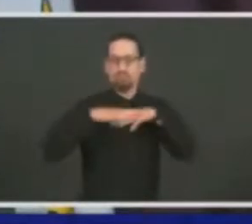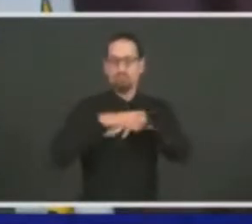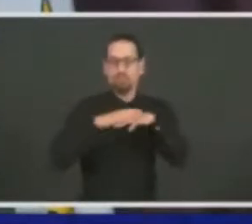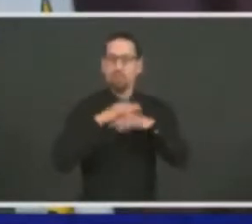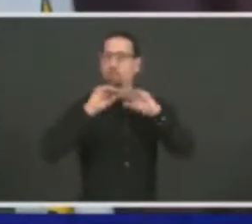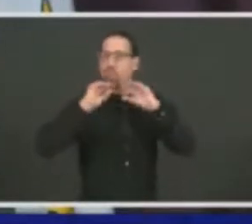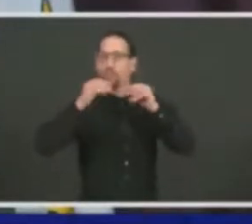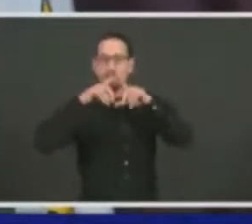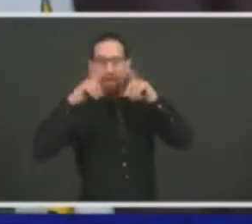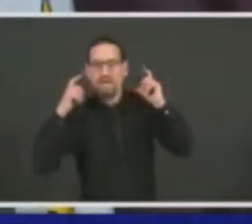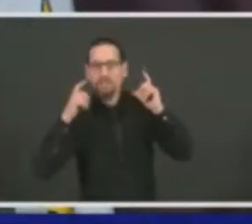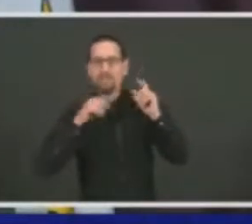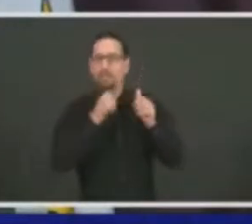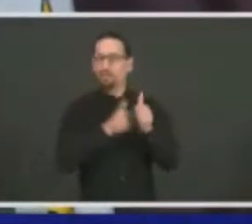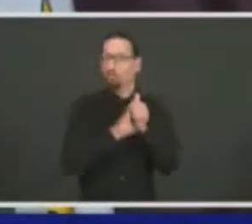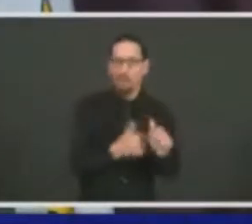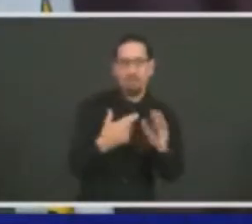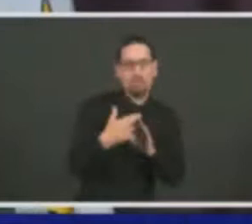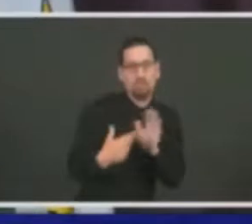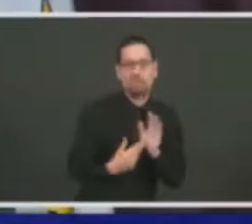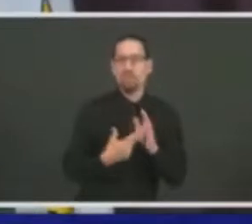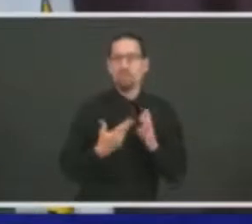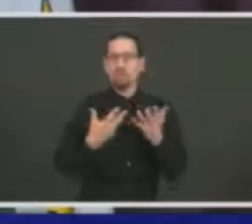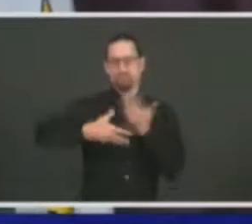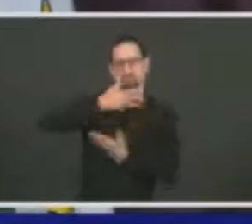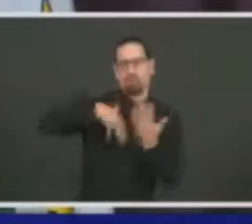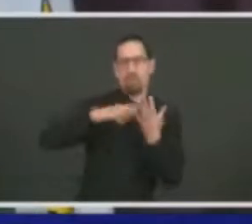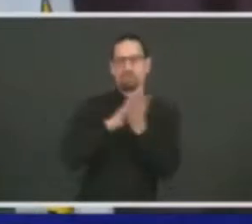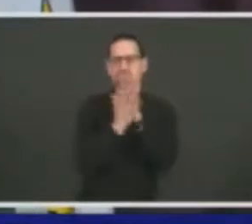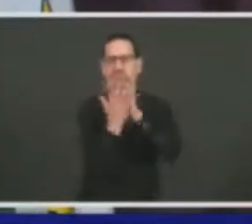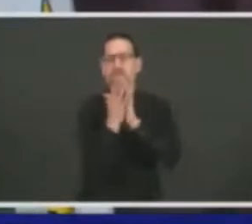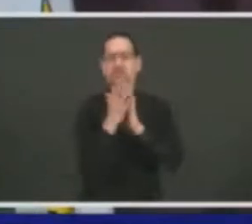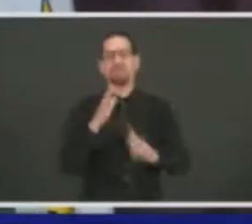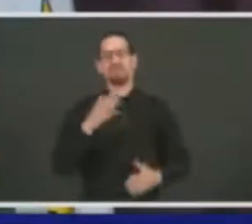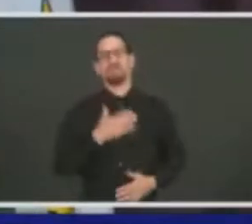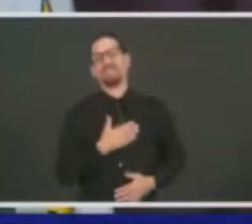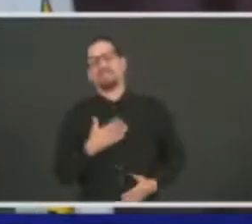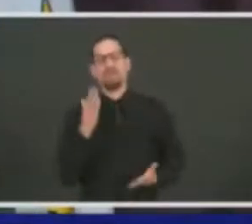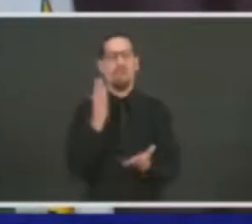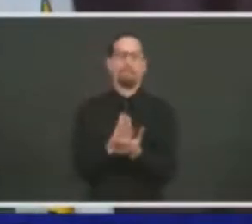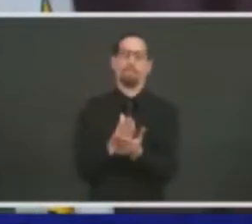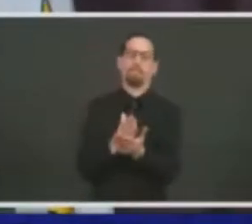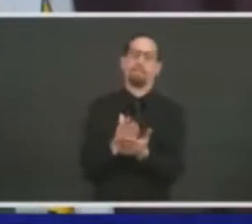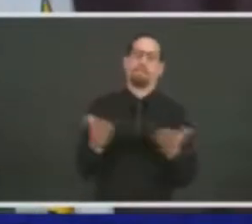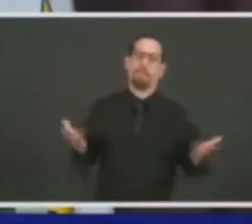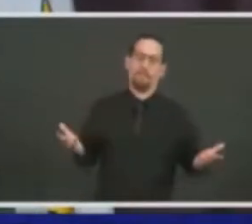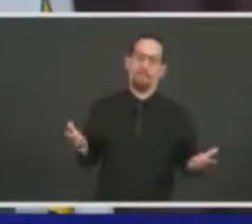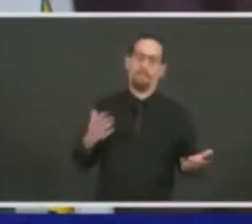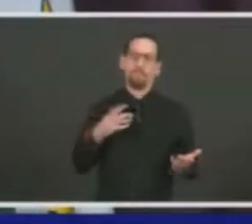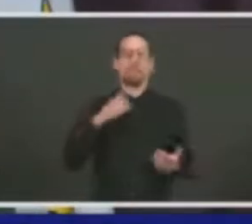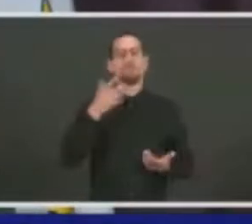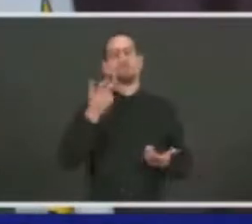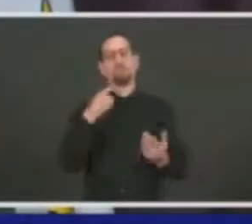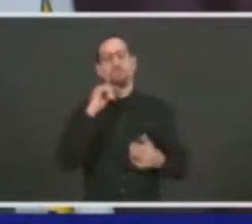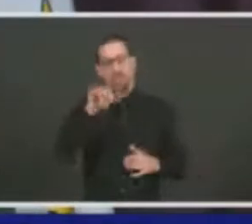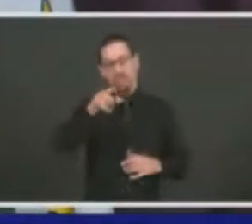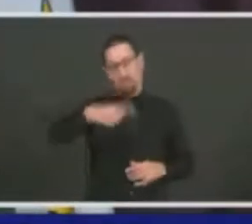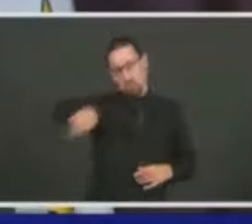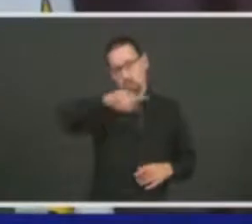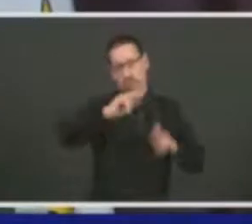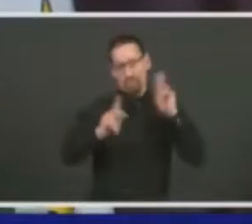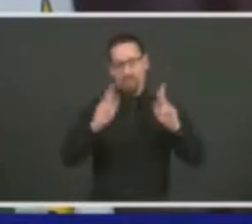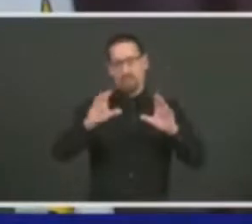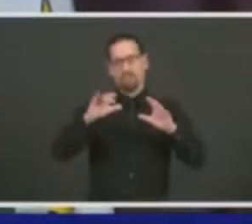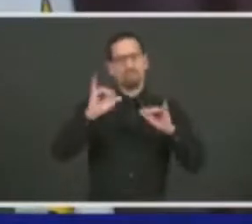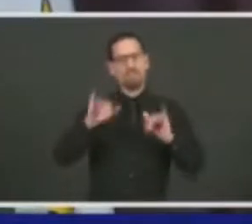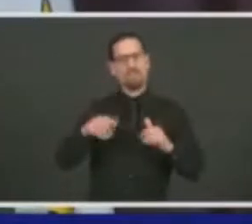it, because you are the ones that are directly putting our state's success in